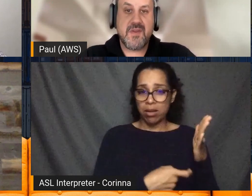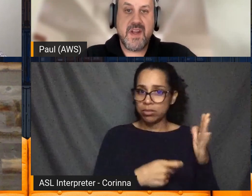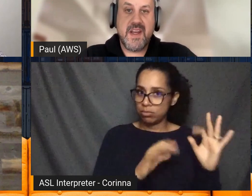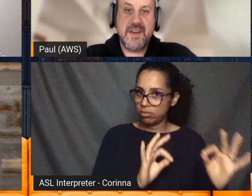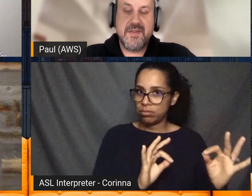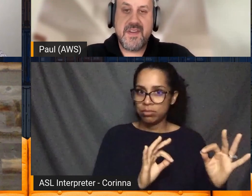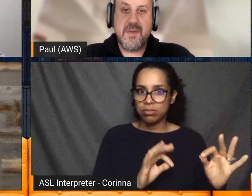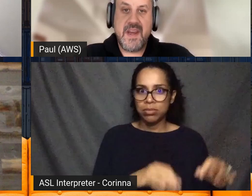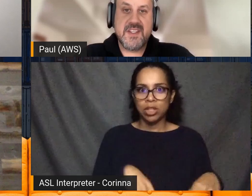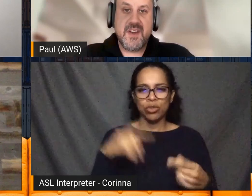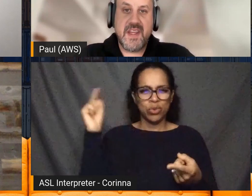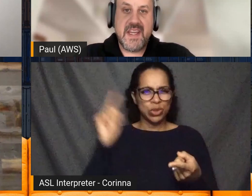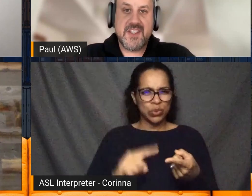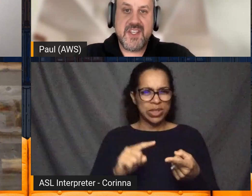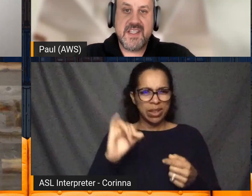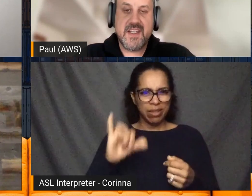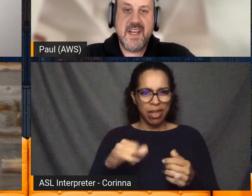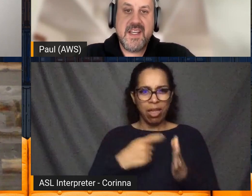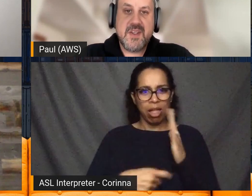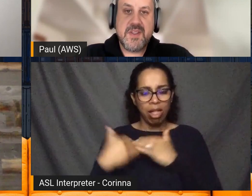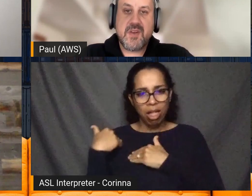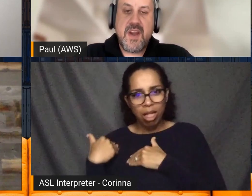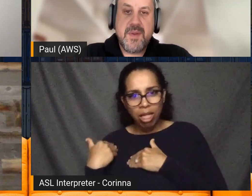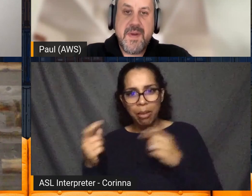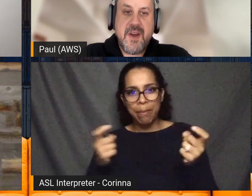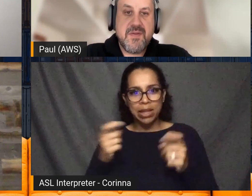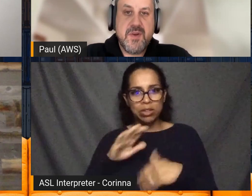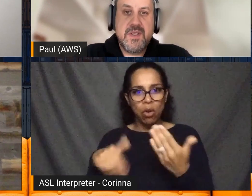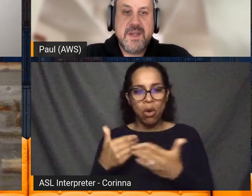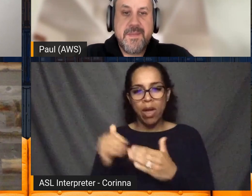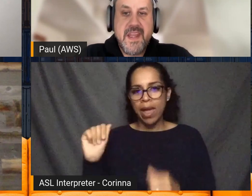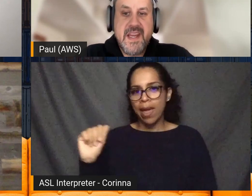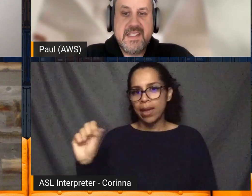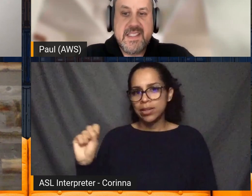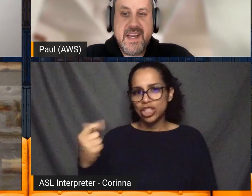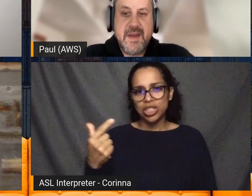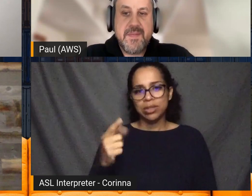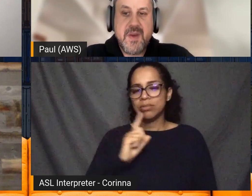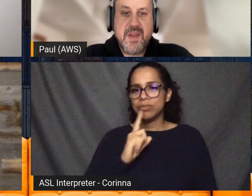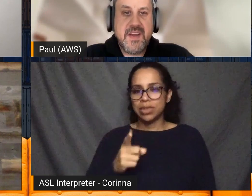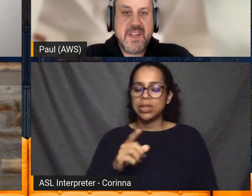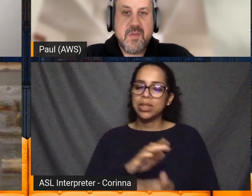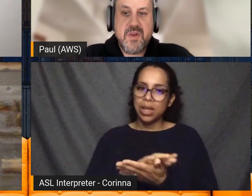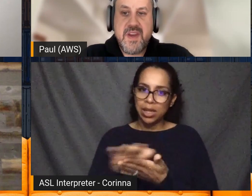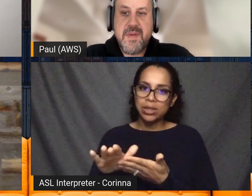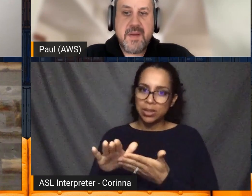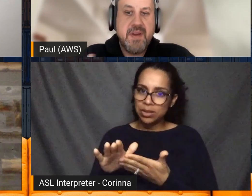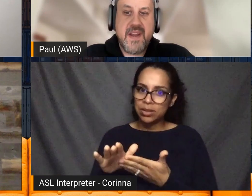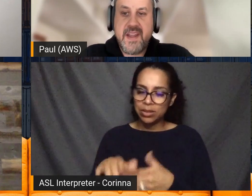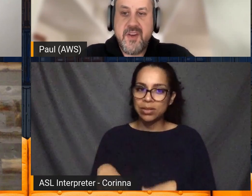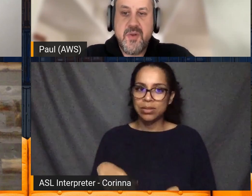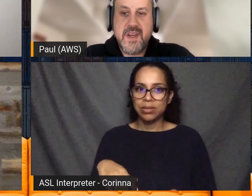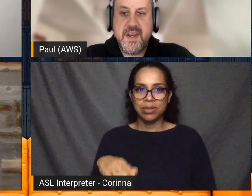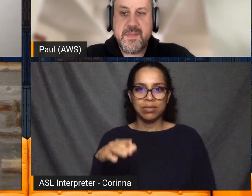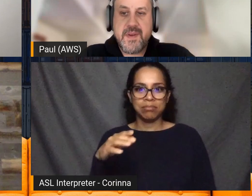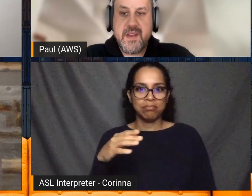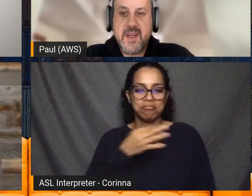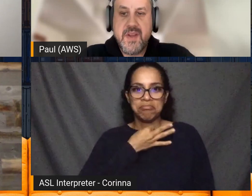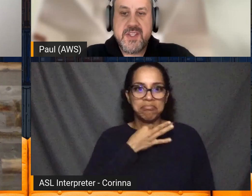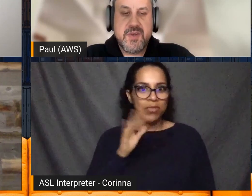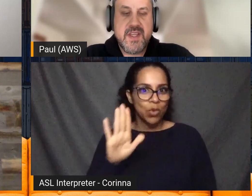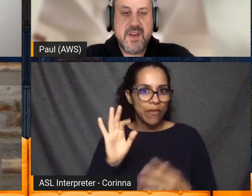reducing the overhead of managing all the ASGs. So it's incredibly powerful, and we'd love to hear more feedback by opening